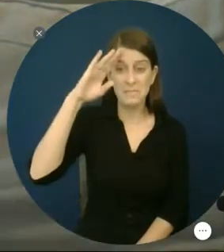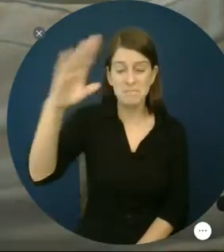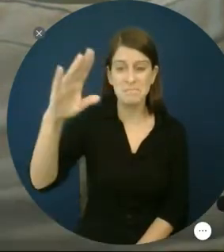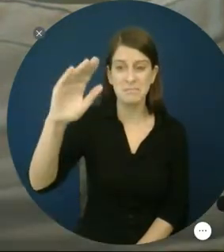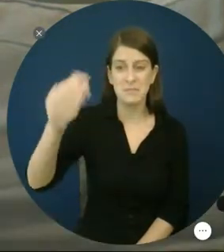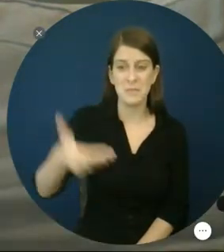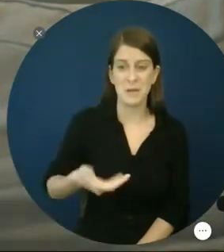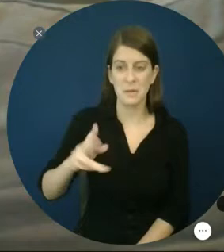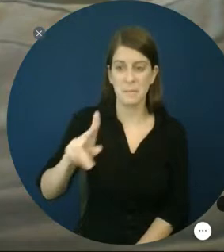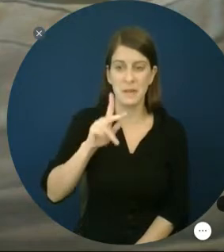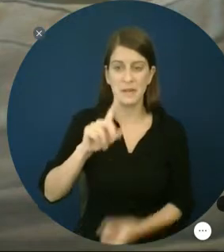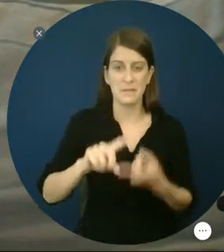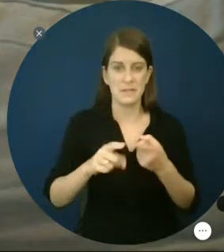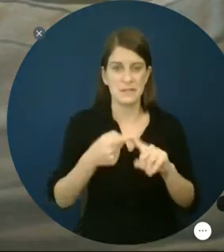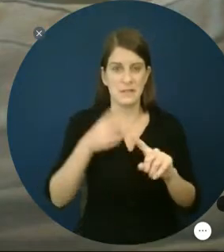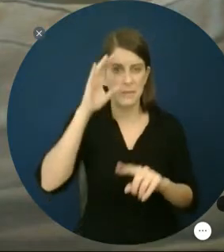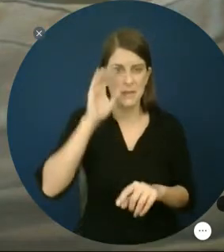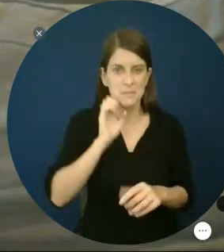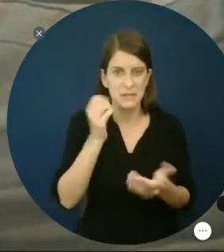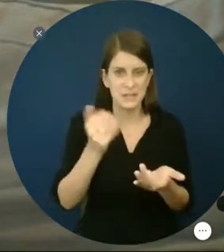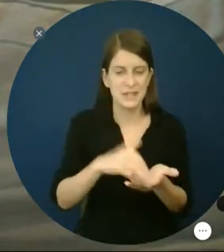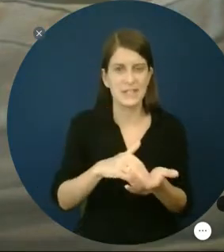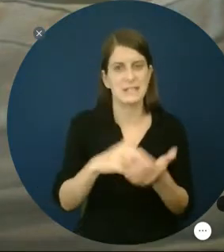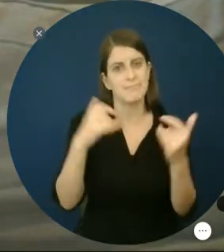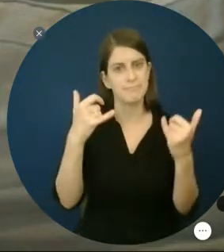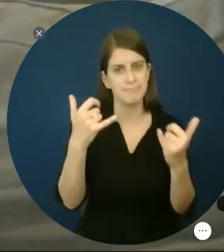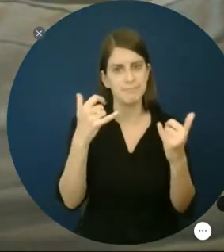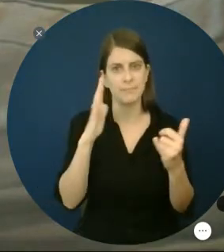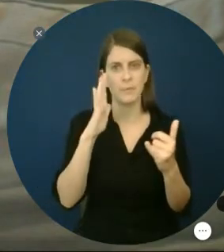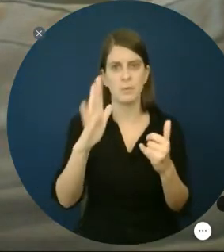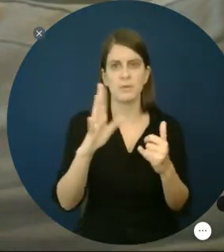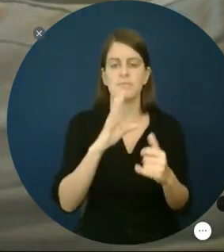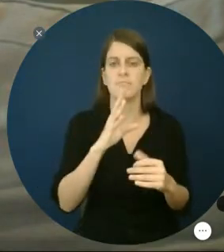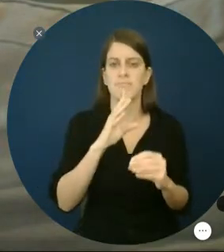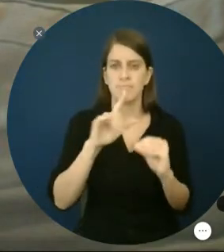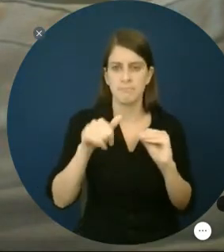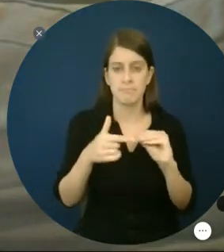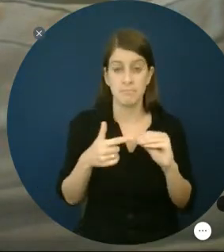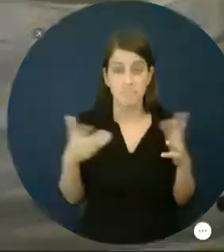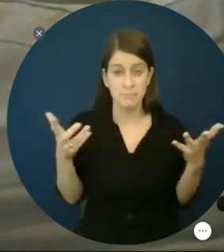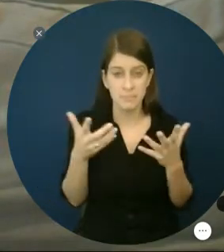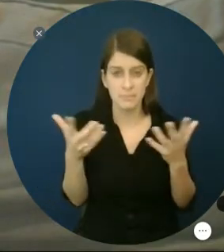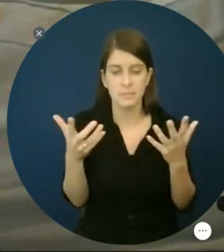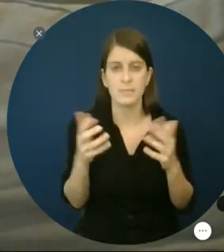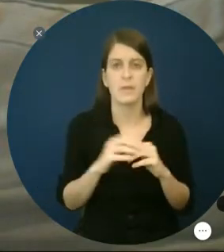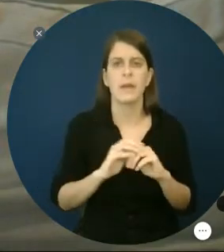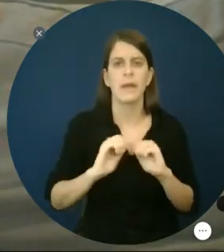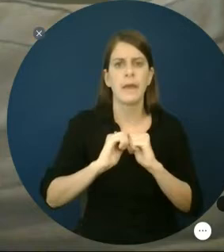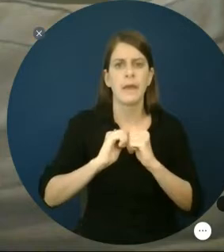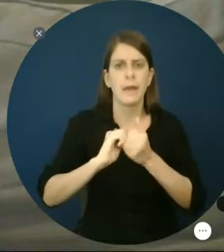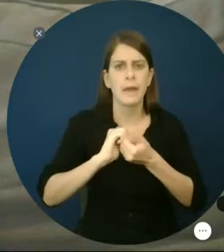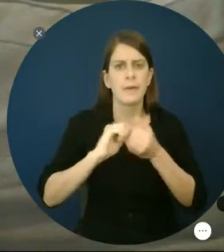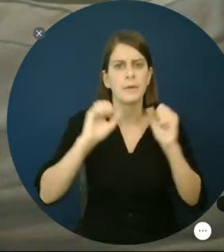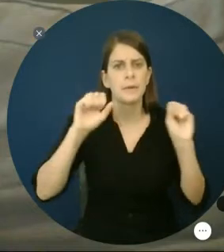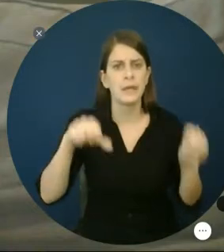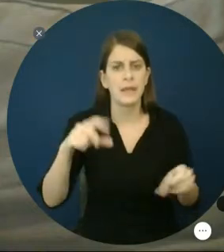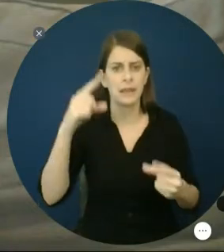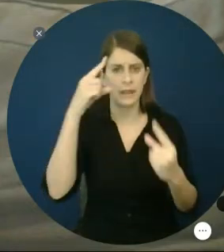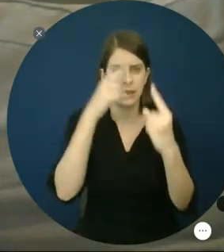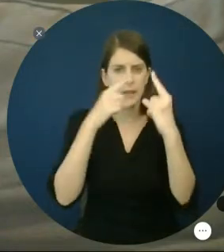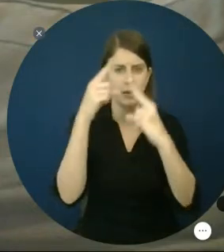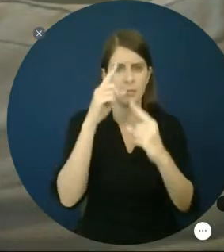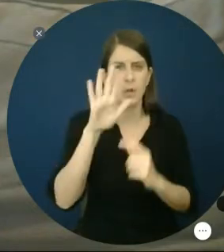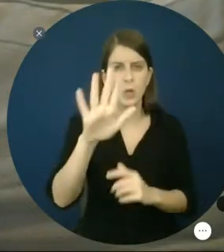friends, it's Miss Spirit again, and today I'm going to talk a little bit more about a way in which we can think about